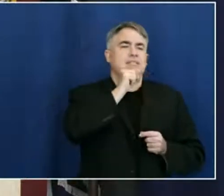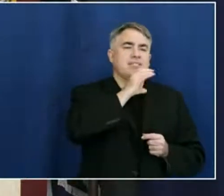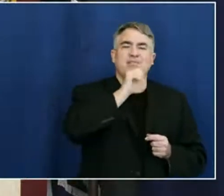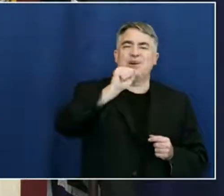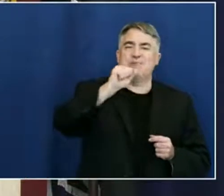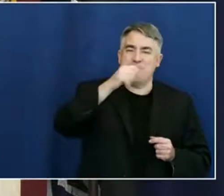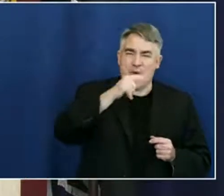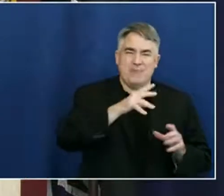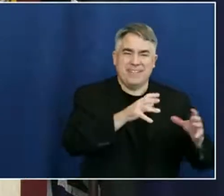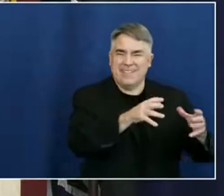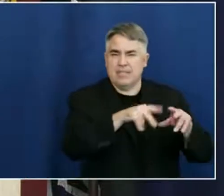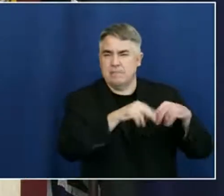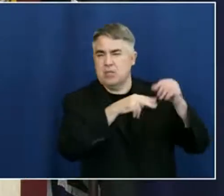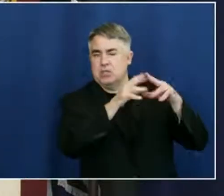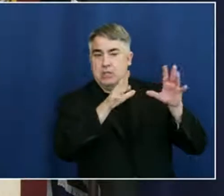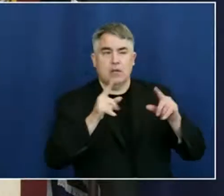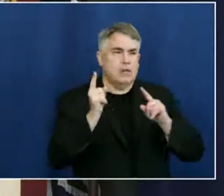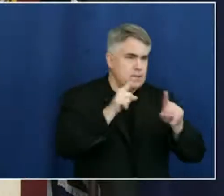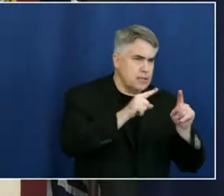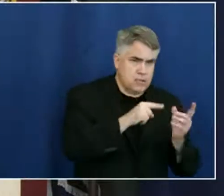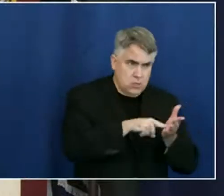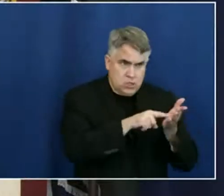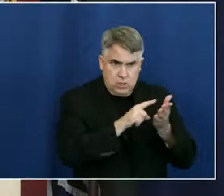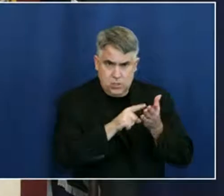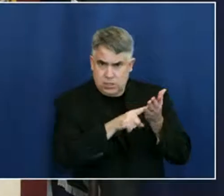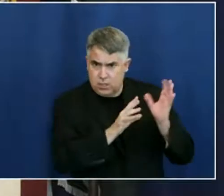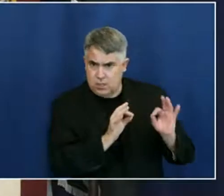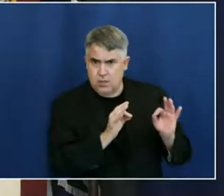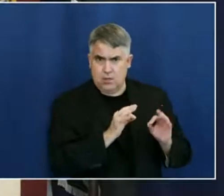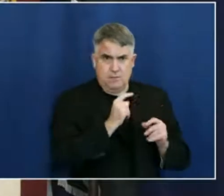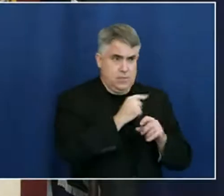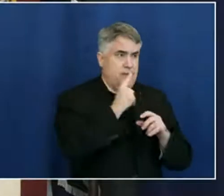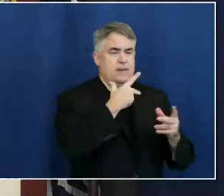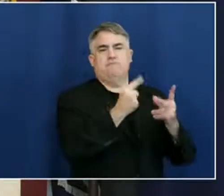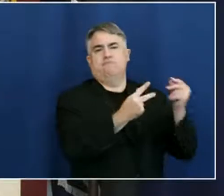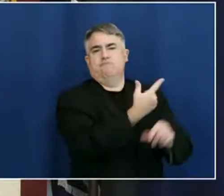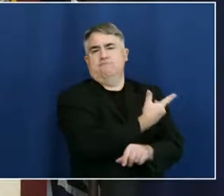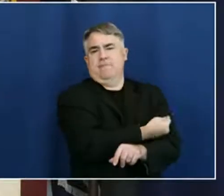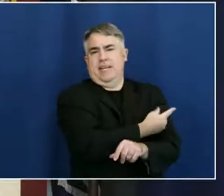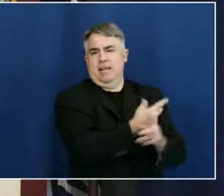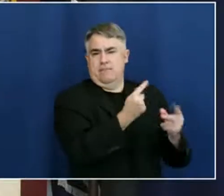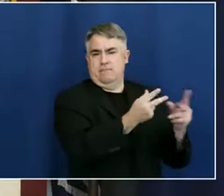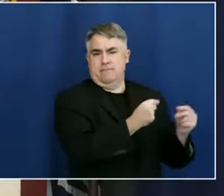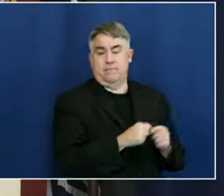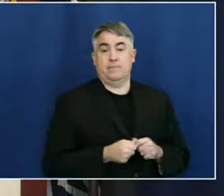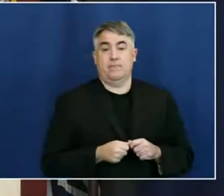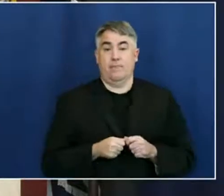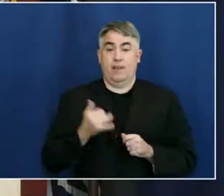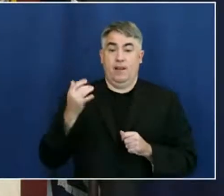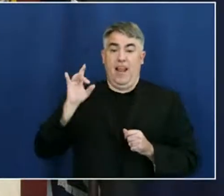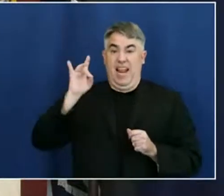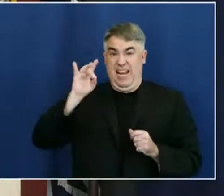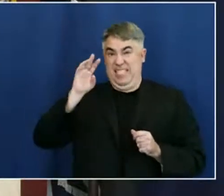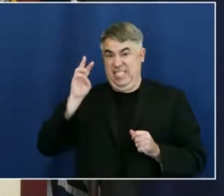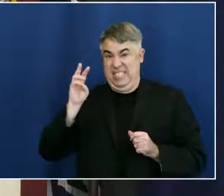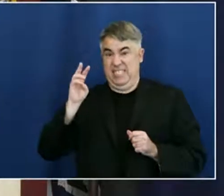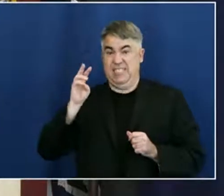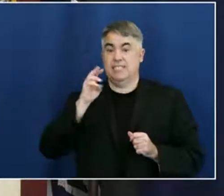All 86 of our skilled nursing facilities in San Diego County have been visited and received their first dosages at least,